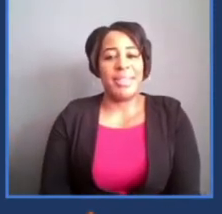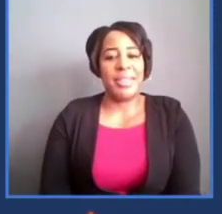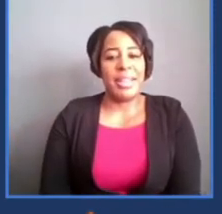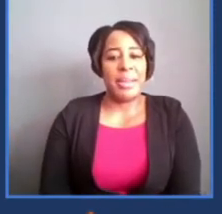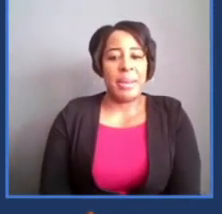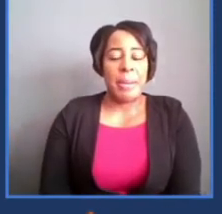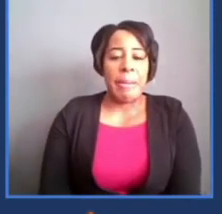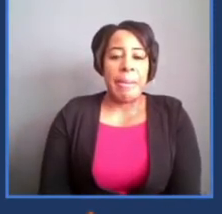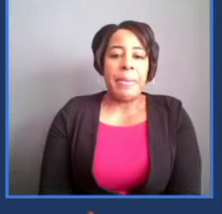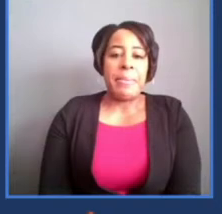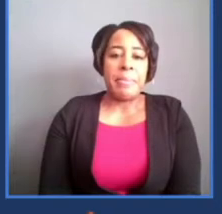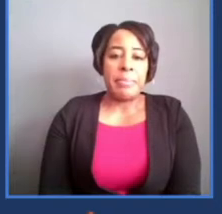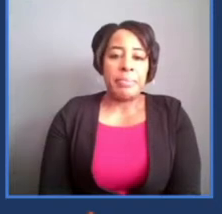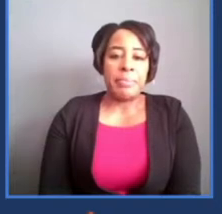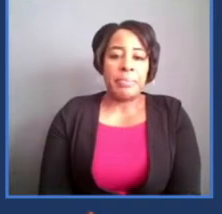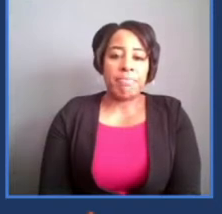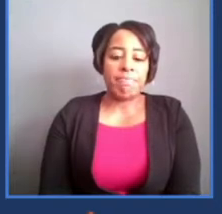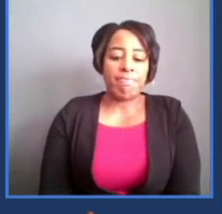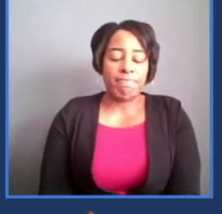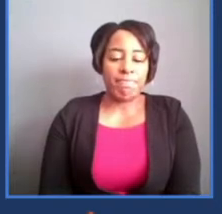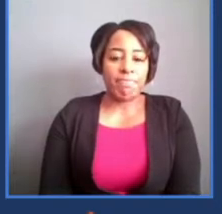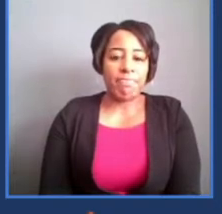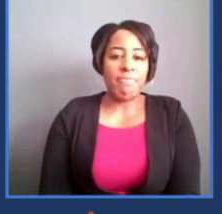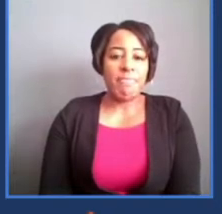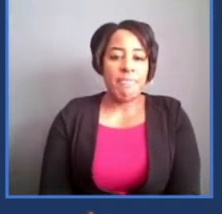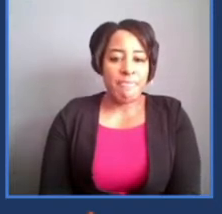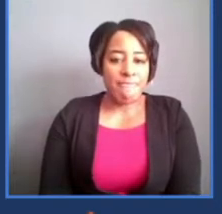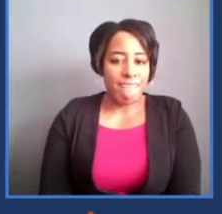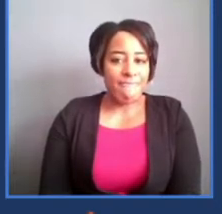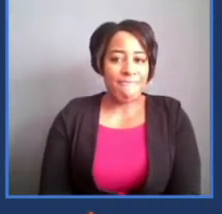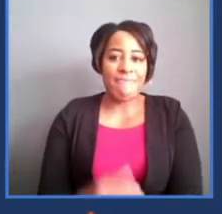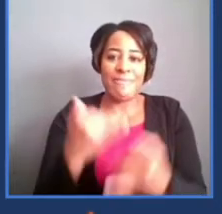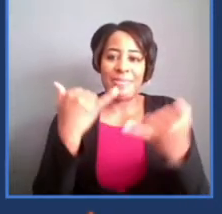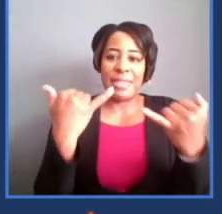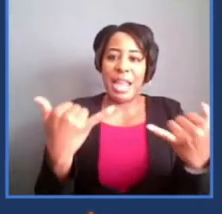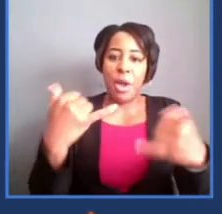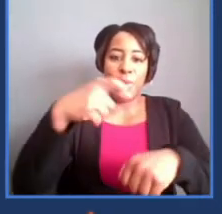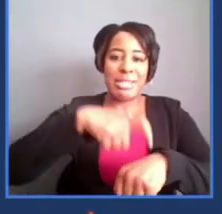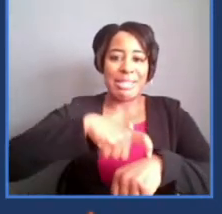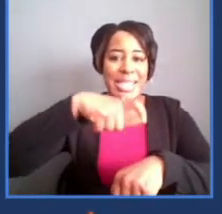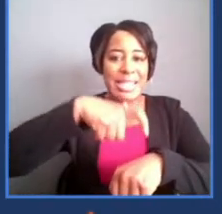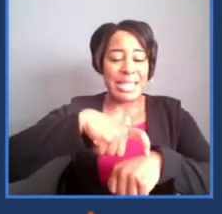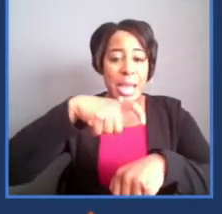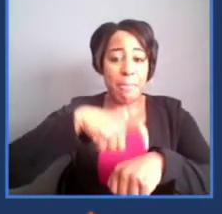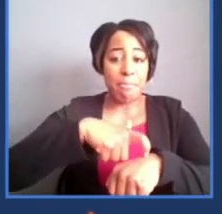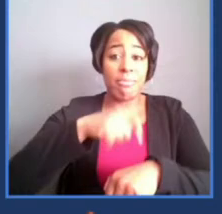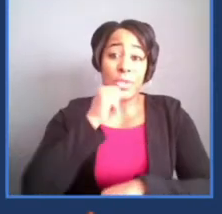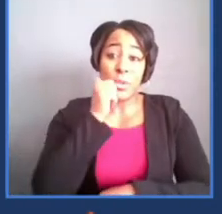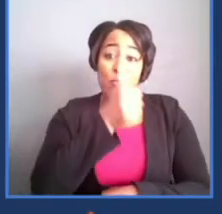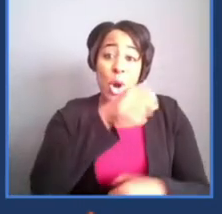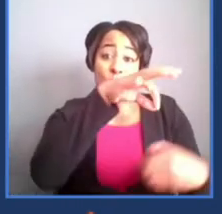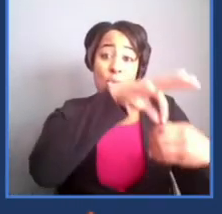It all comes down to this. Tomorrow is election day.